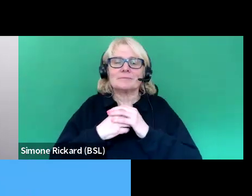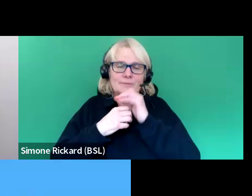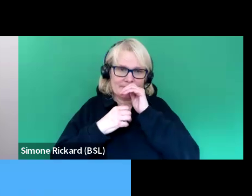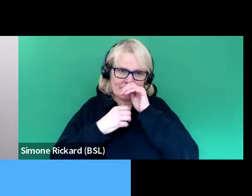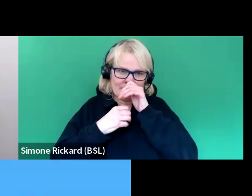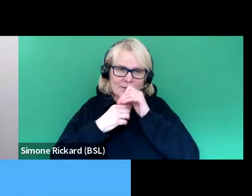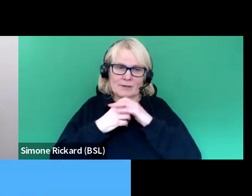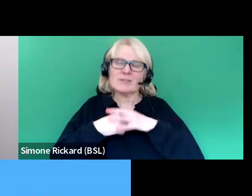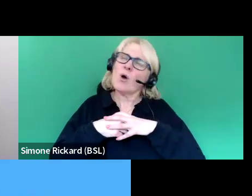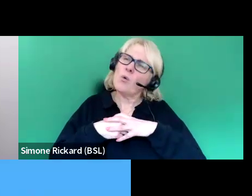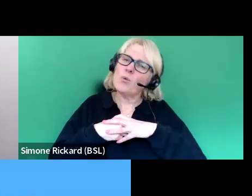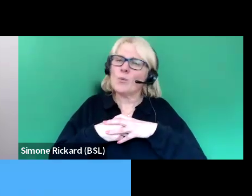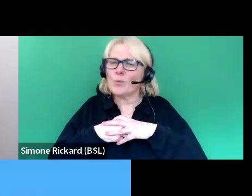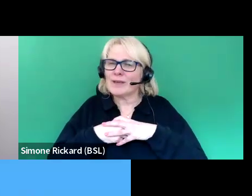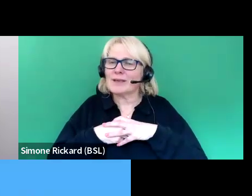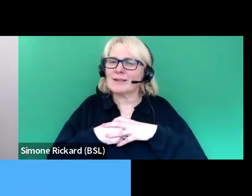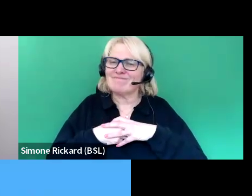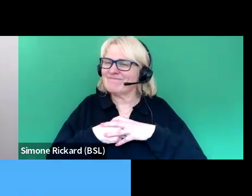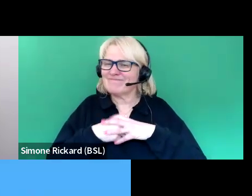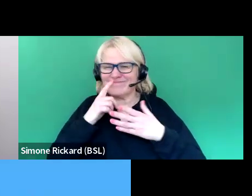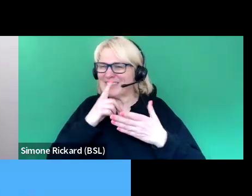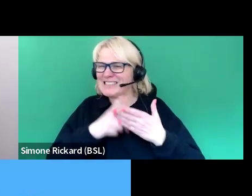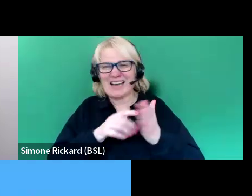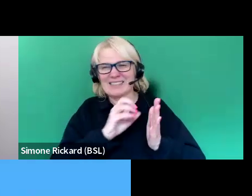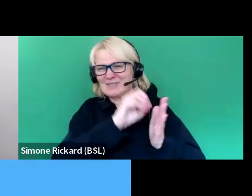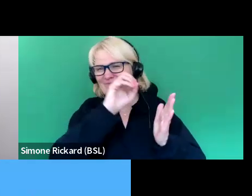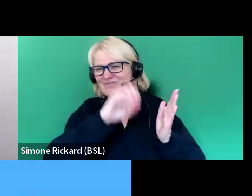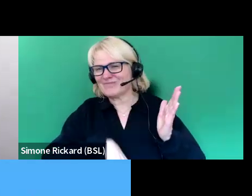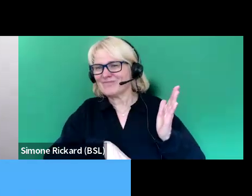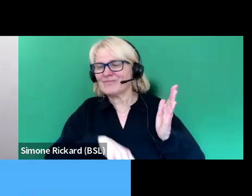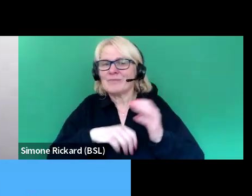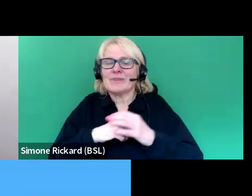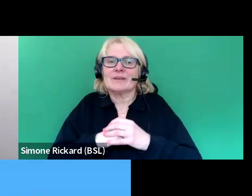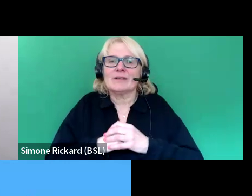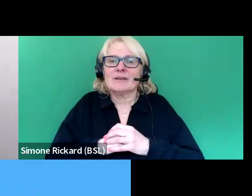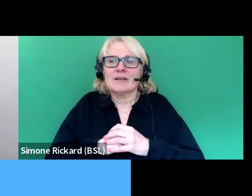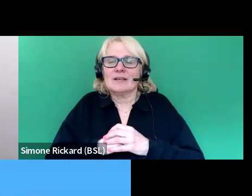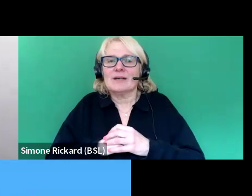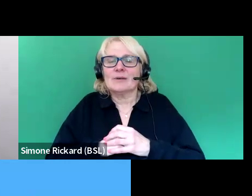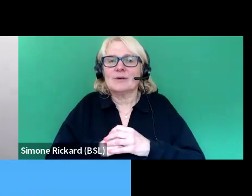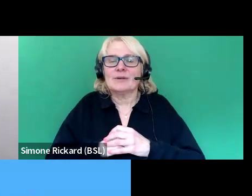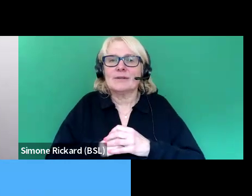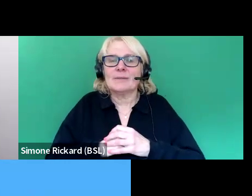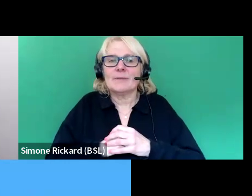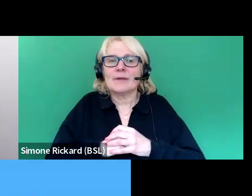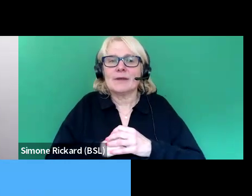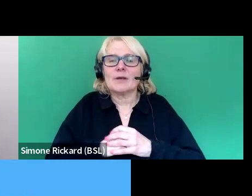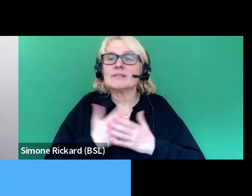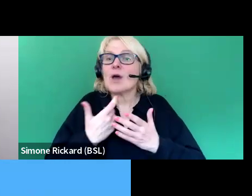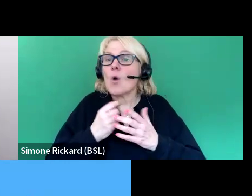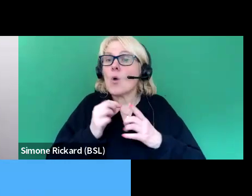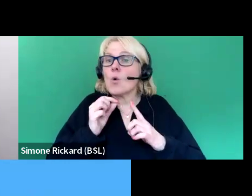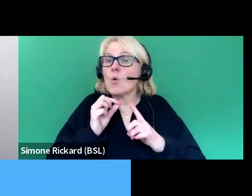So we decided that was not the best way to recruit. So then the